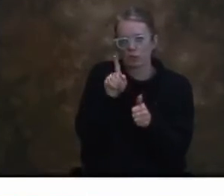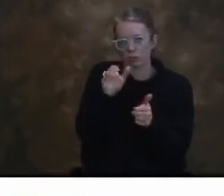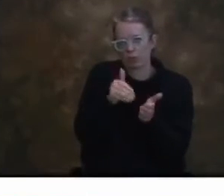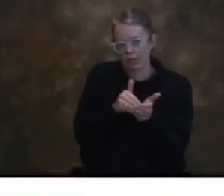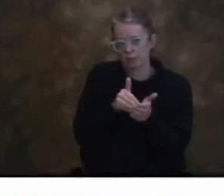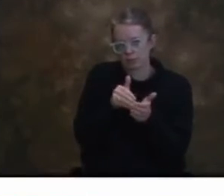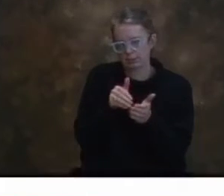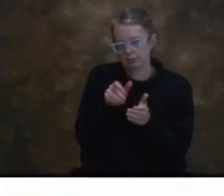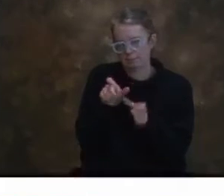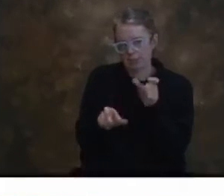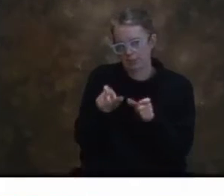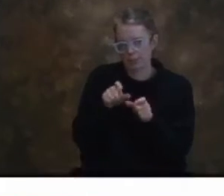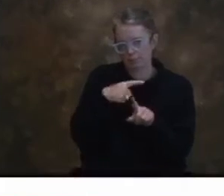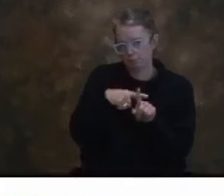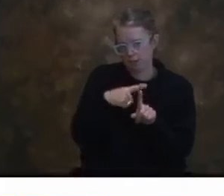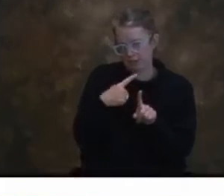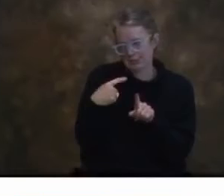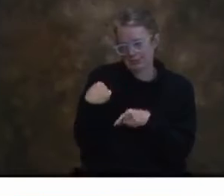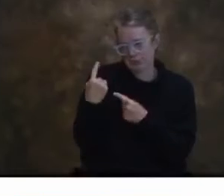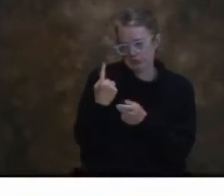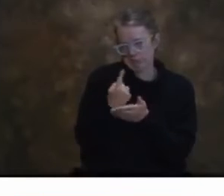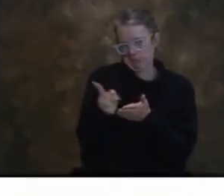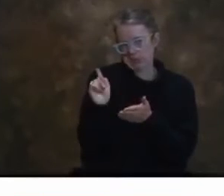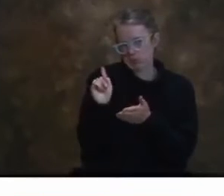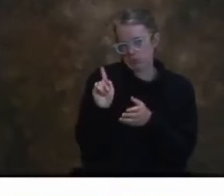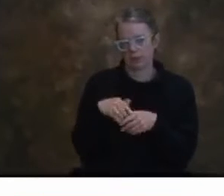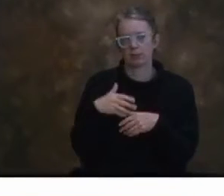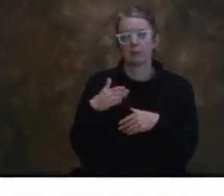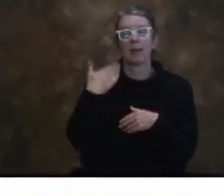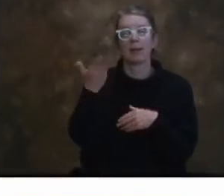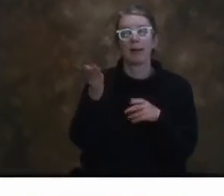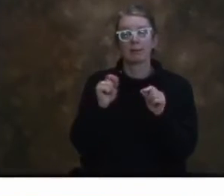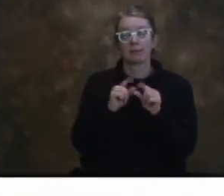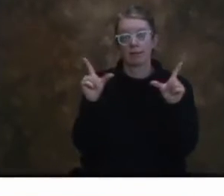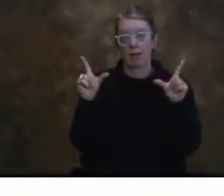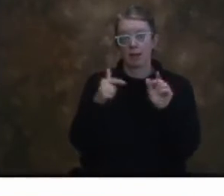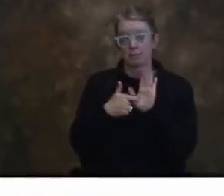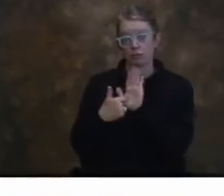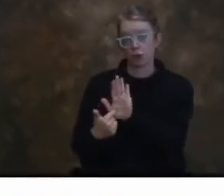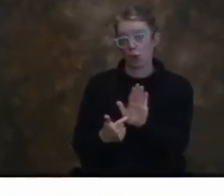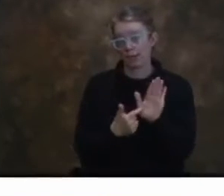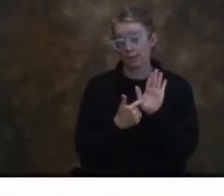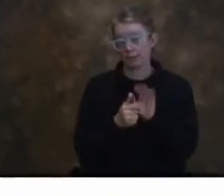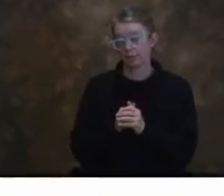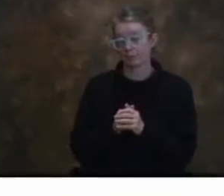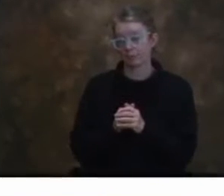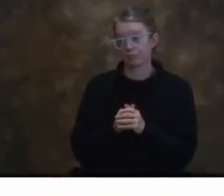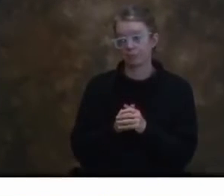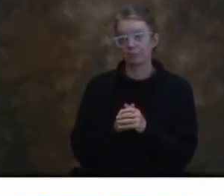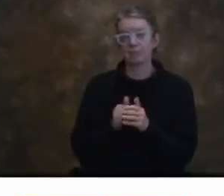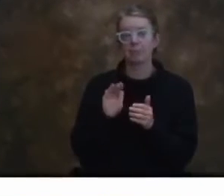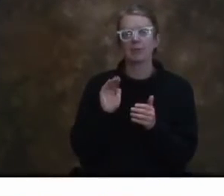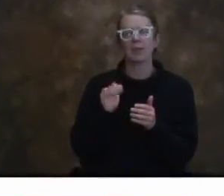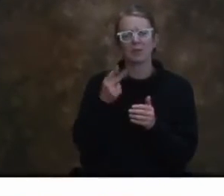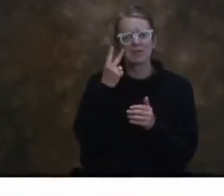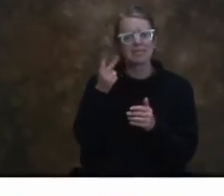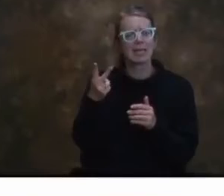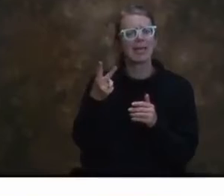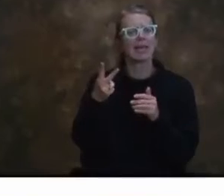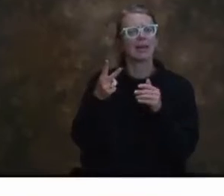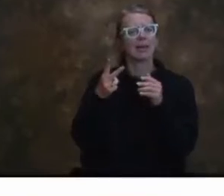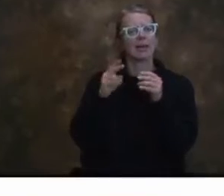And overall, as you'll see on the next slide, we are experiencing a very high level plateauing of our